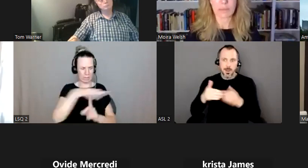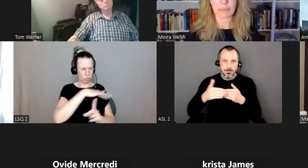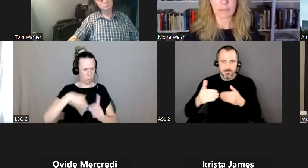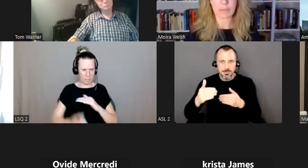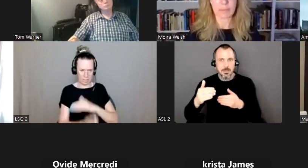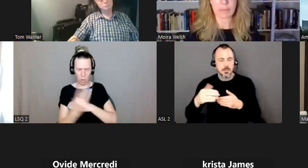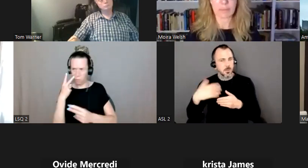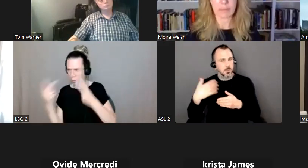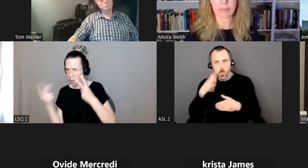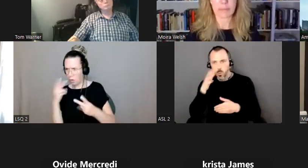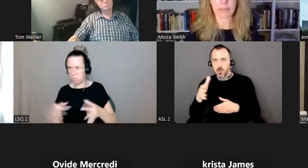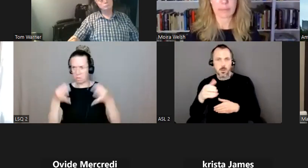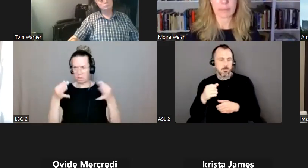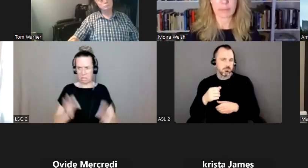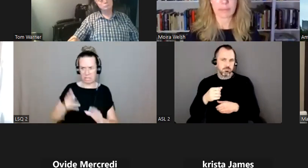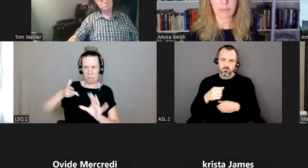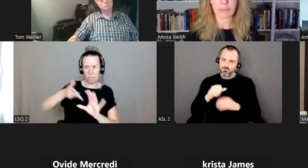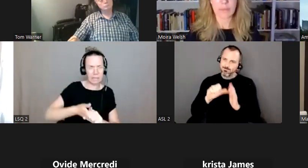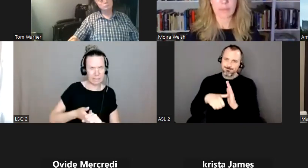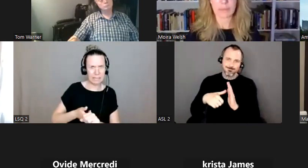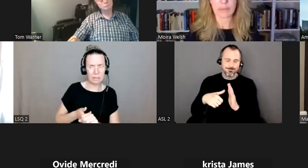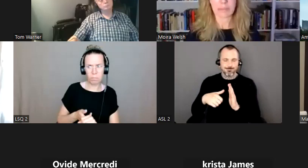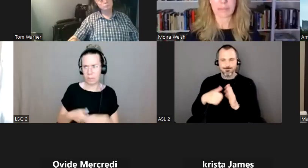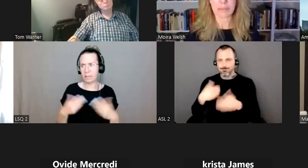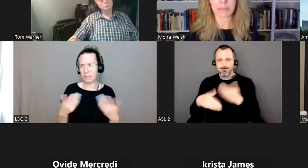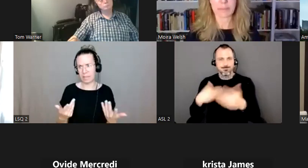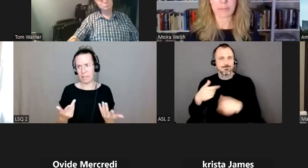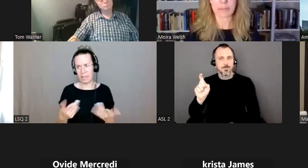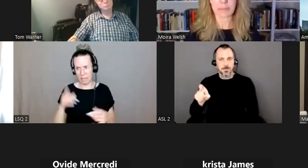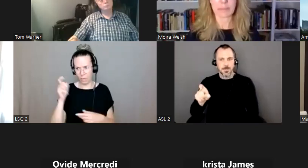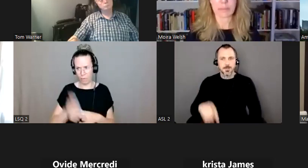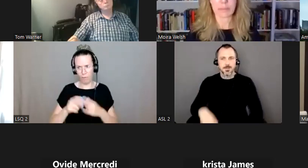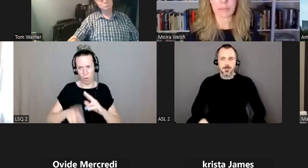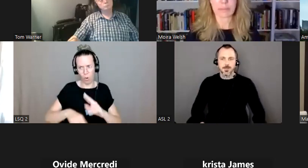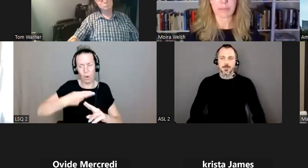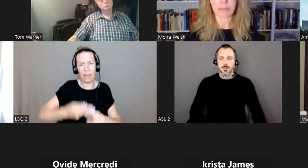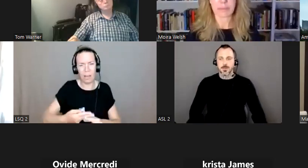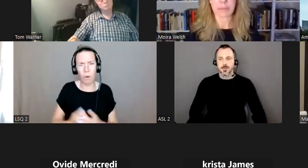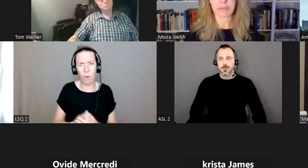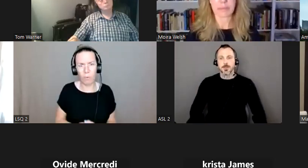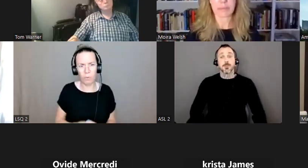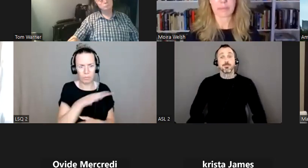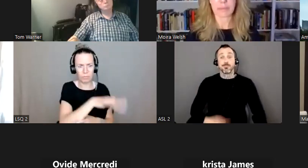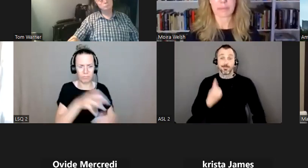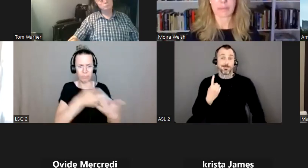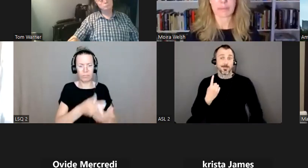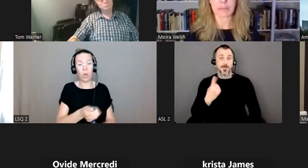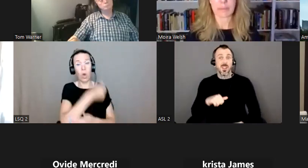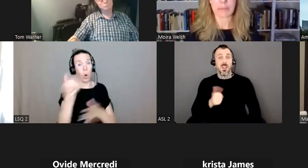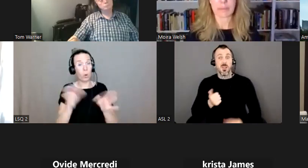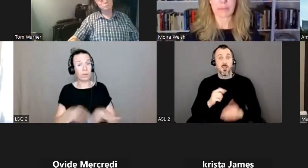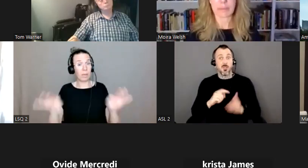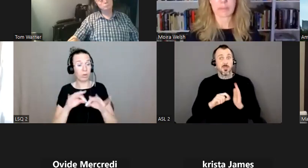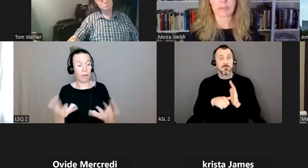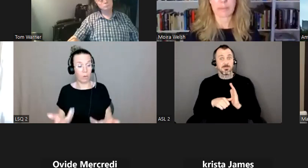need to respond to it. I think the other key thing is to, and Ovide talked about this, is the need for us to